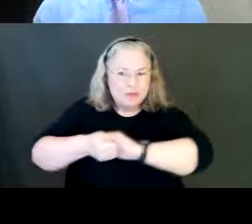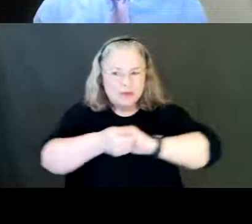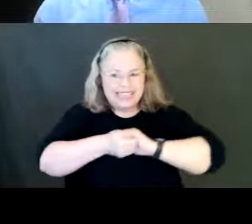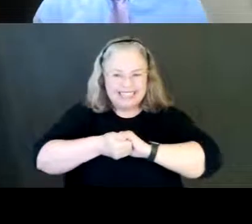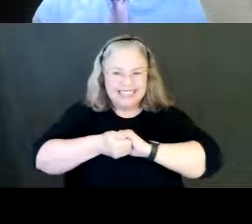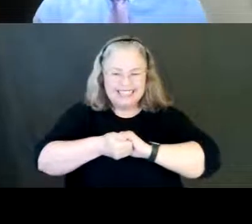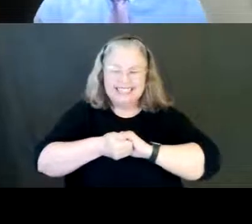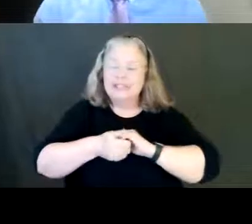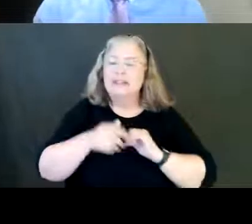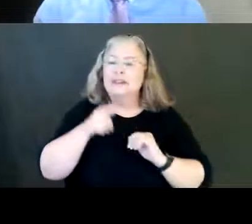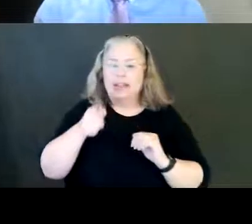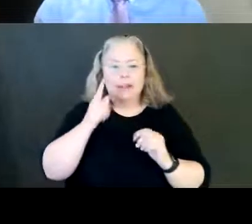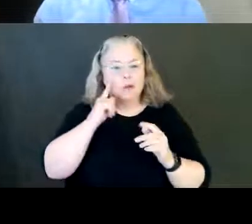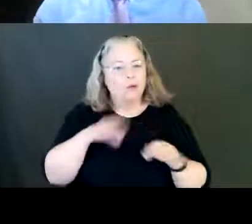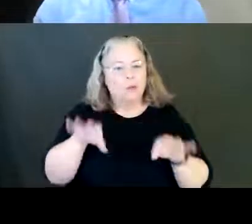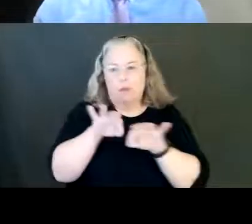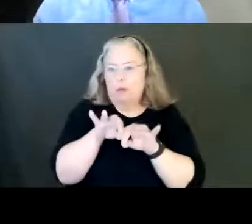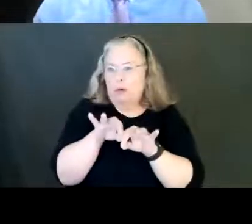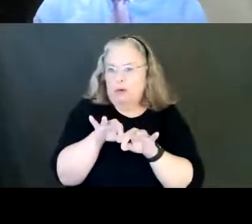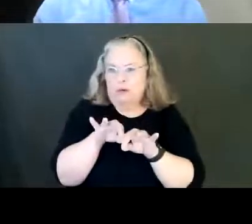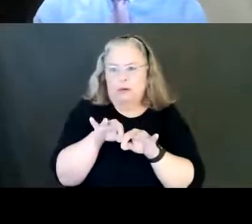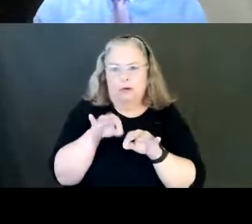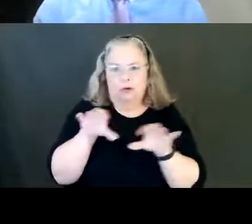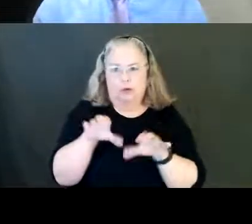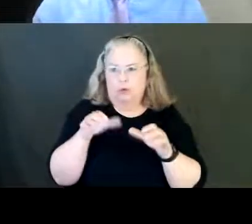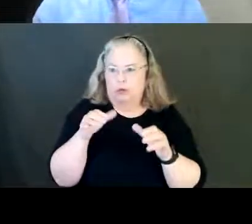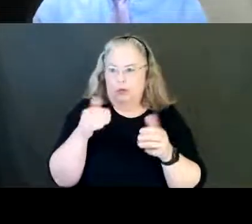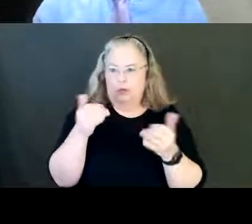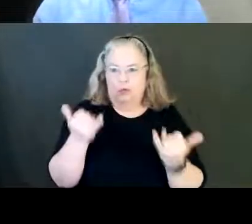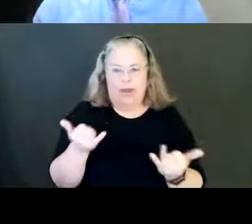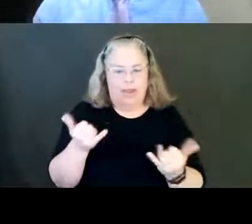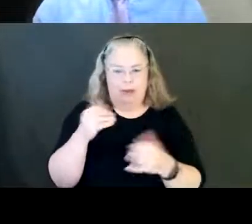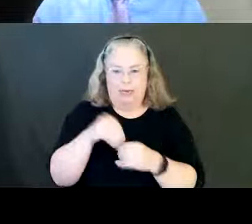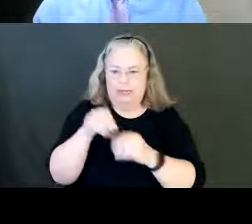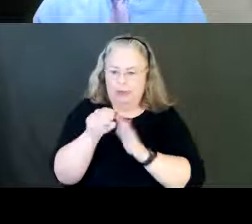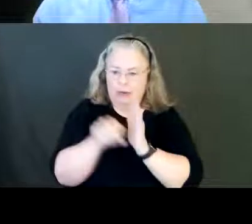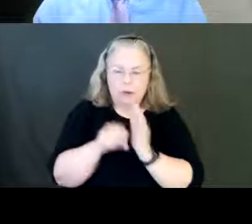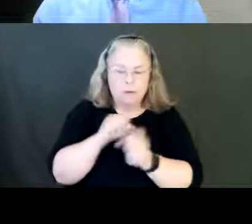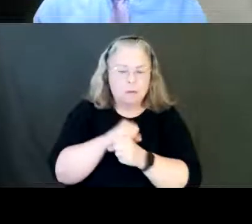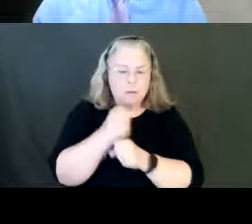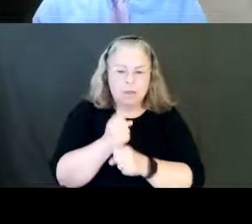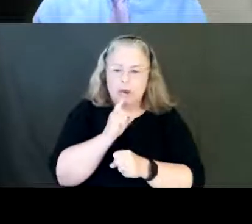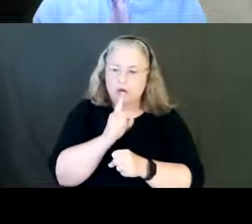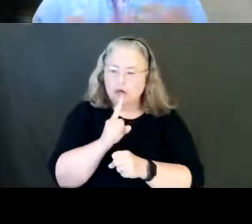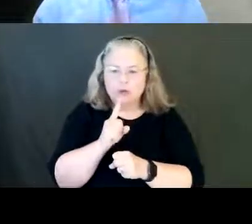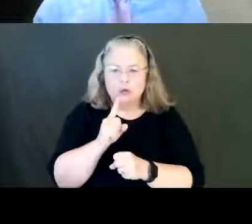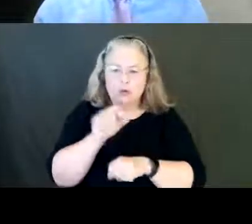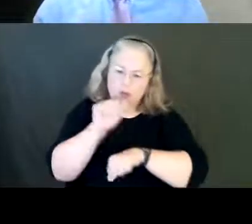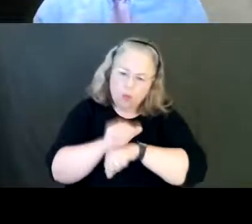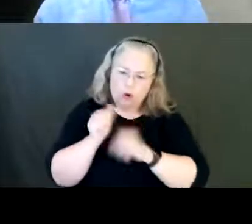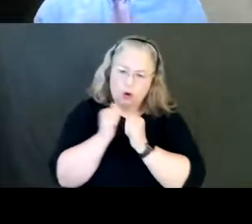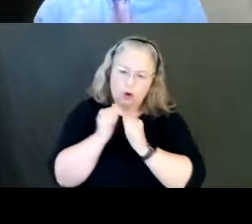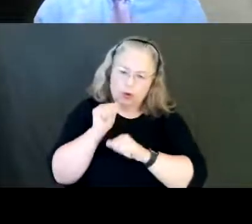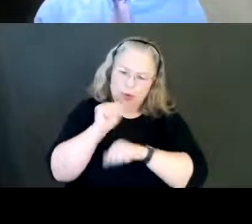that this is the crux of anything that we do at the state, making sure that we are working with